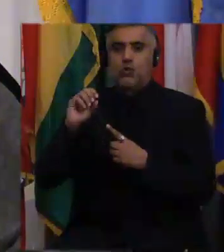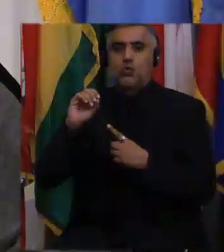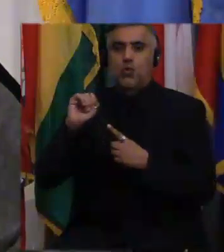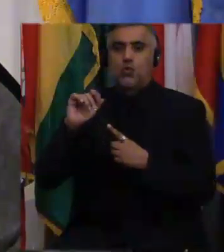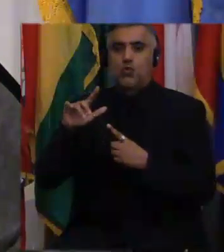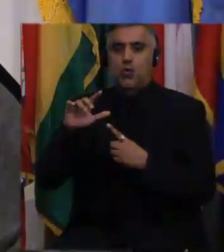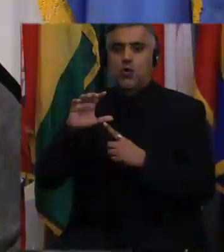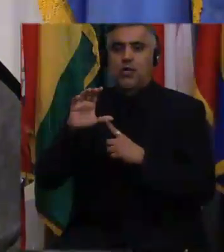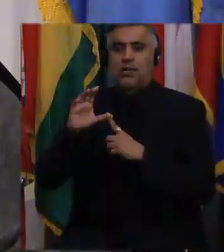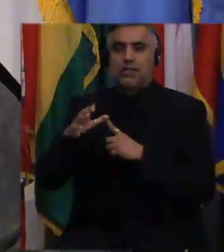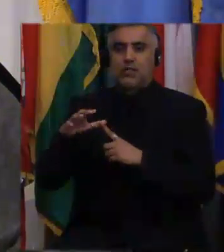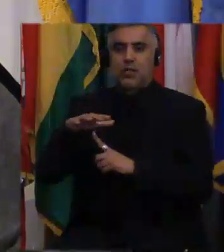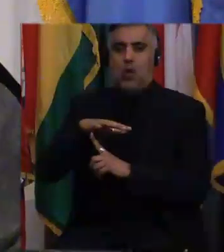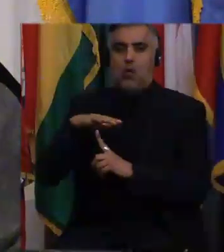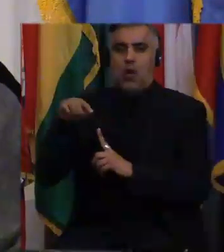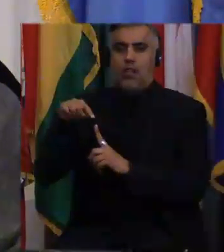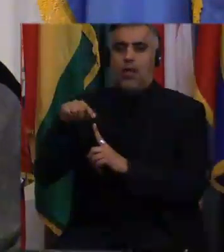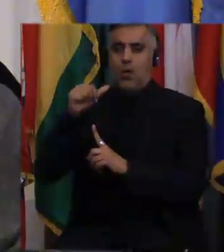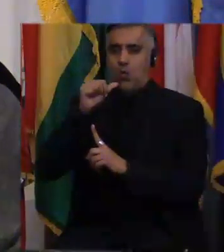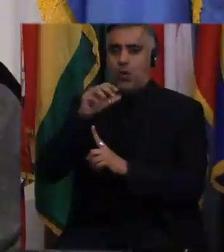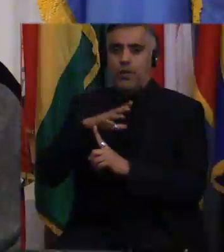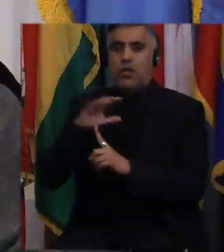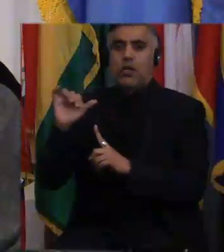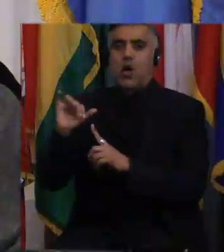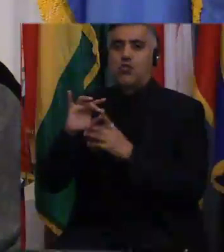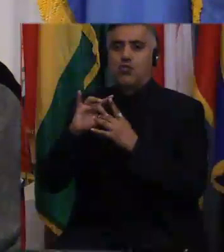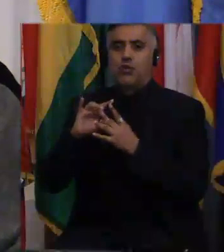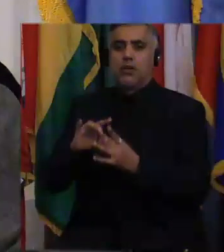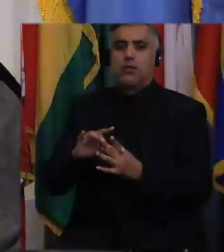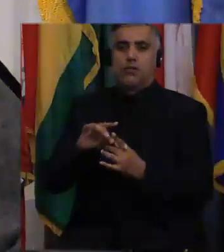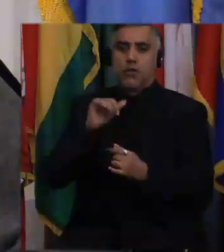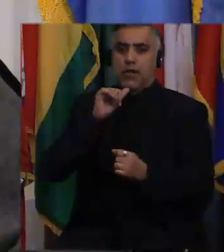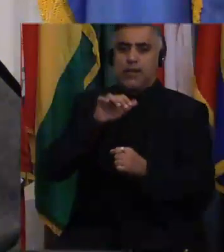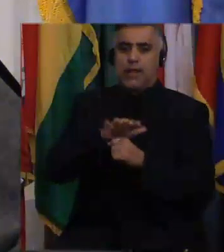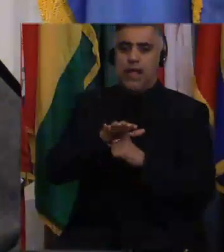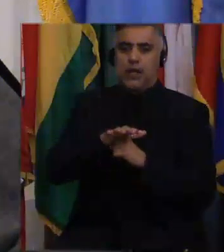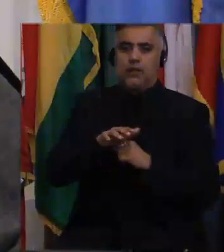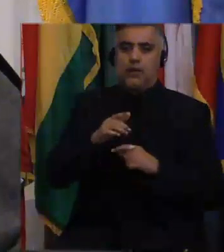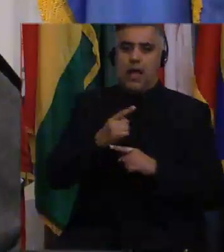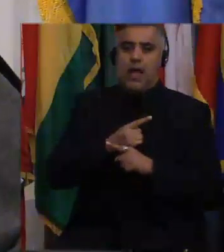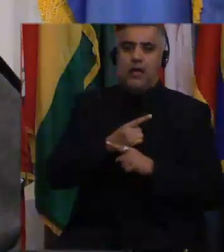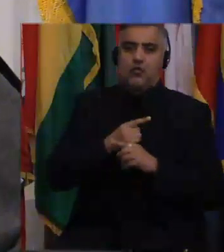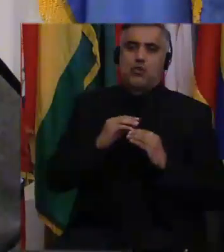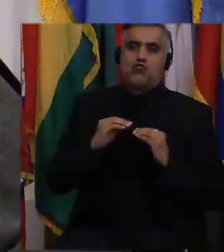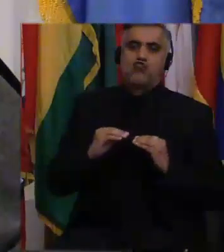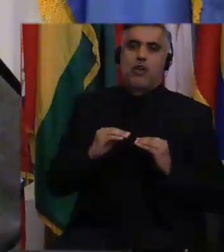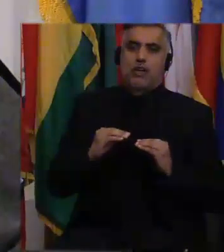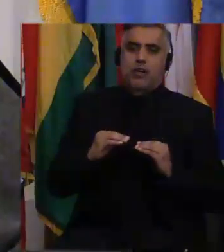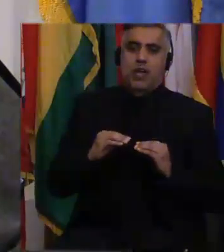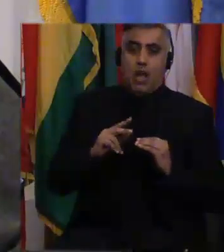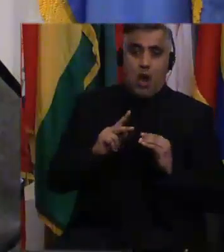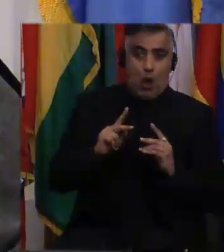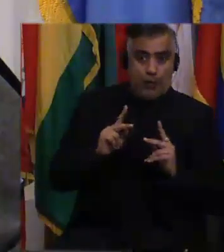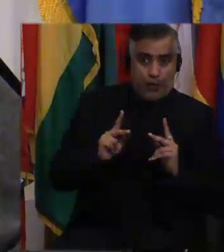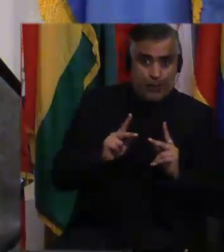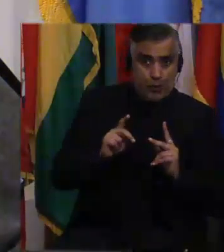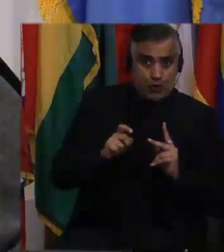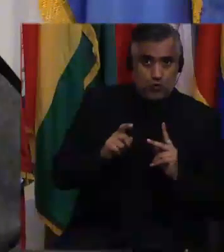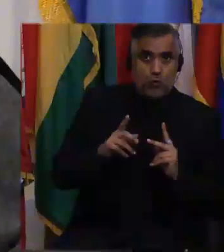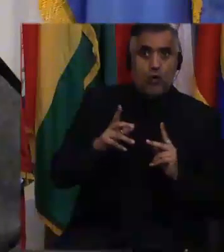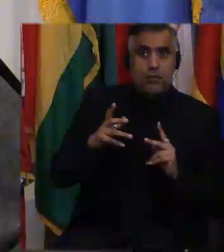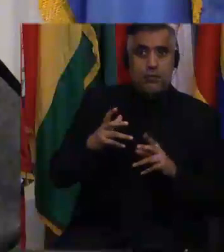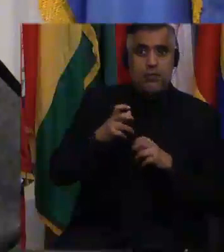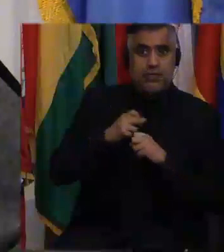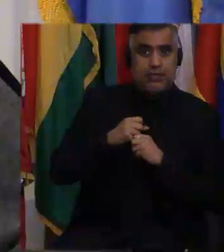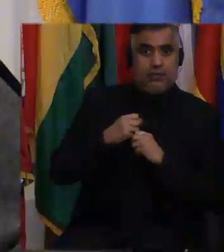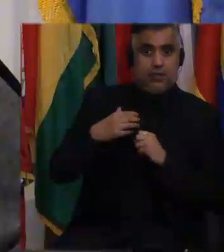that surround that women, but it is also related to the lack of adequate training of the people who are supposed to receive the